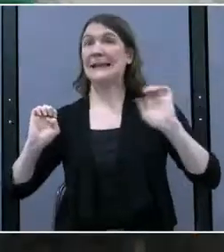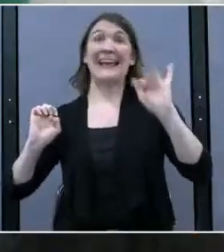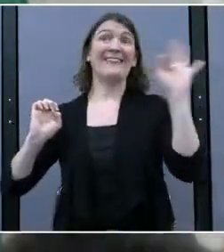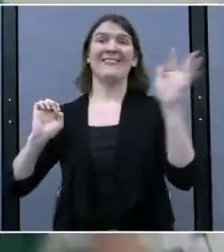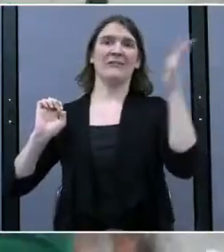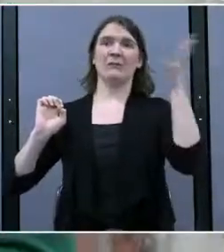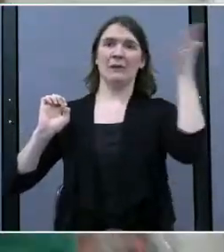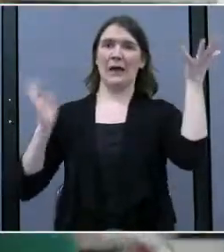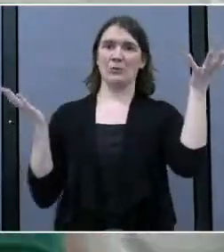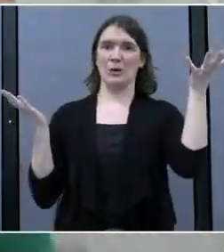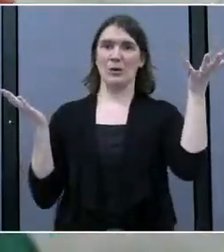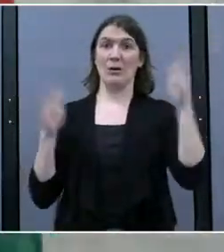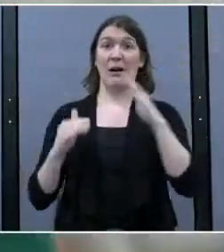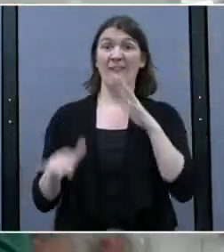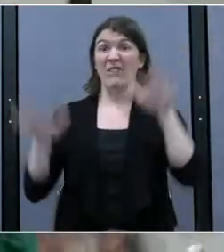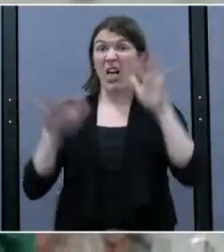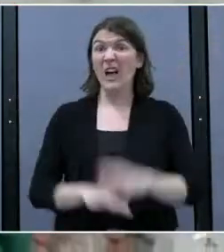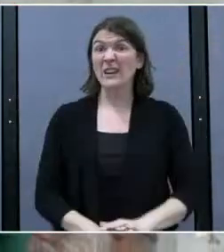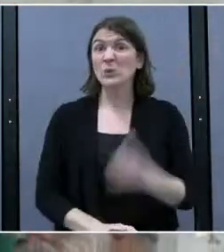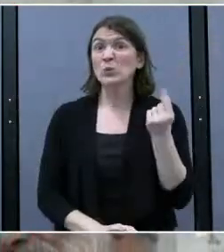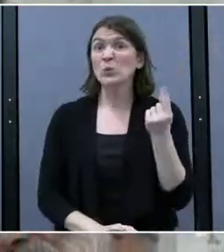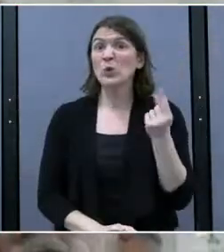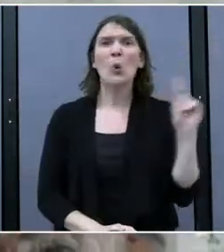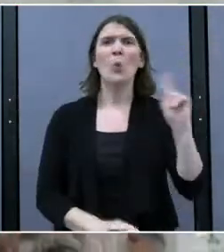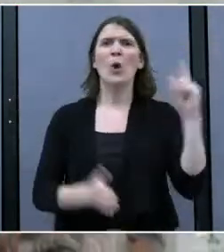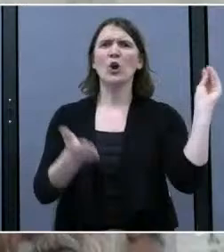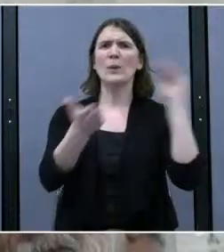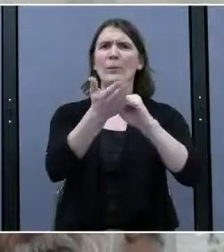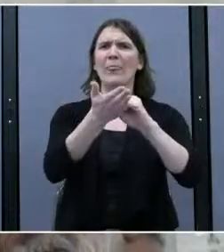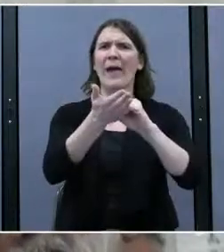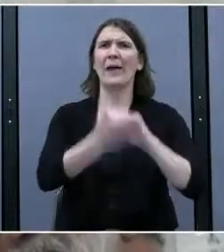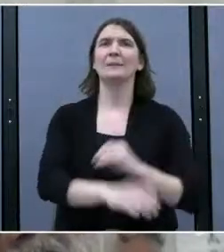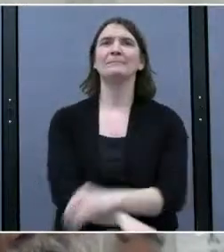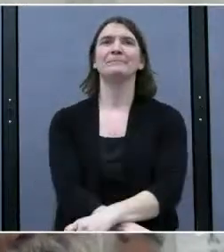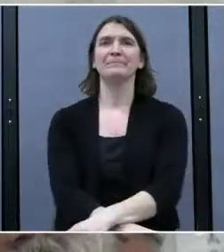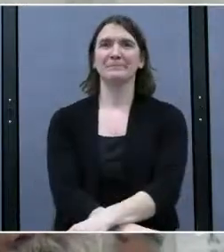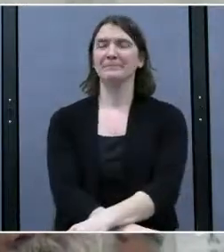you know, flooding or something like that?